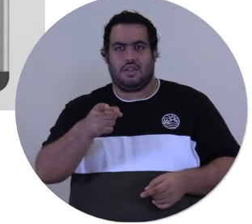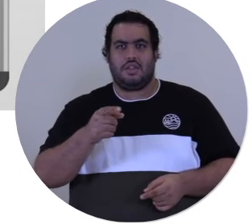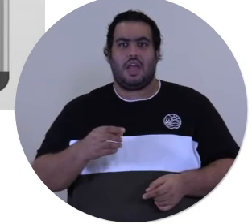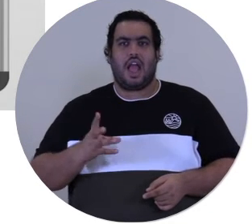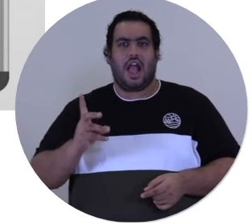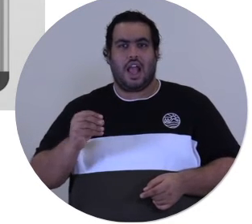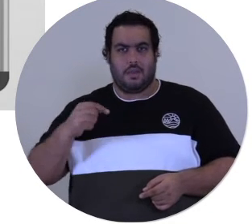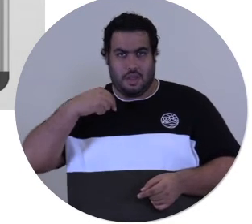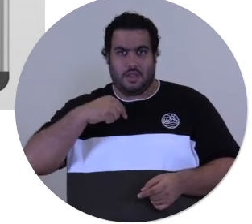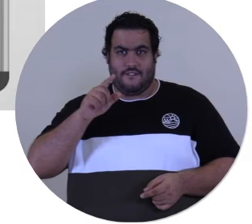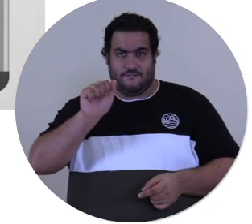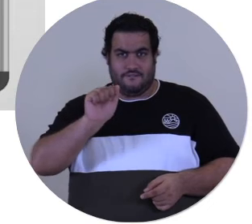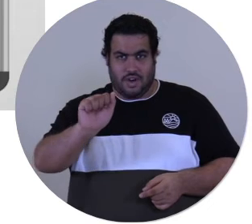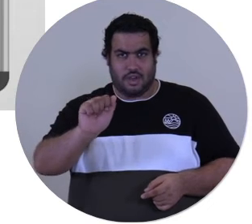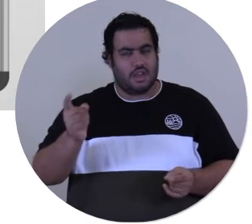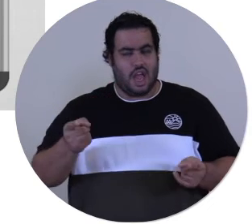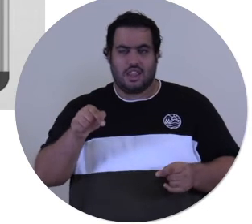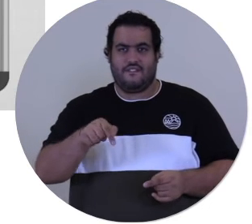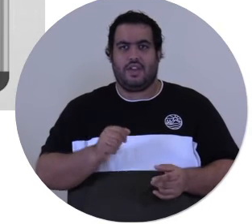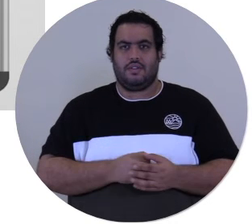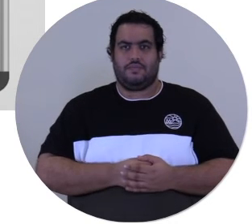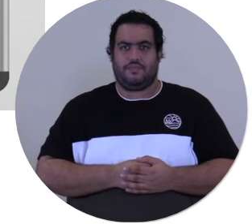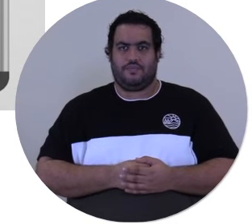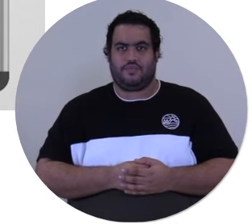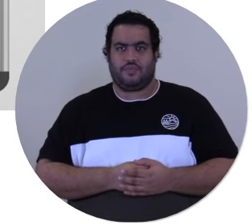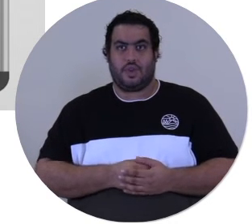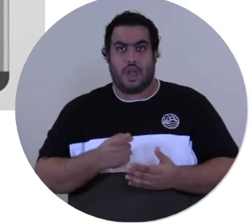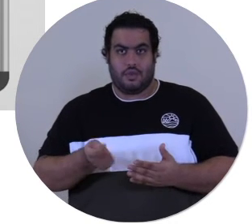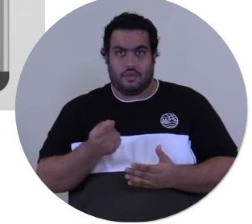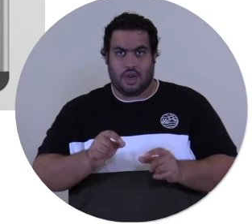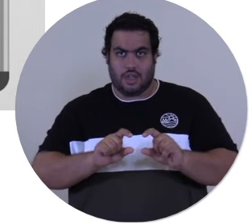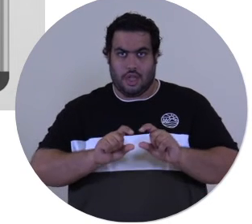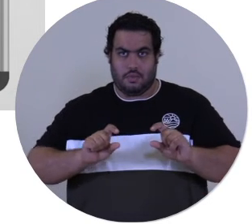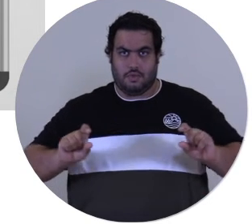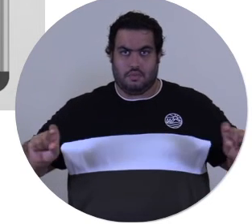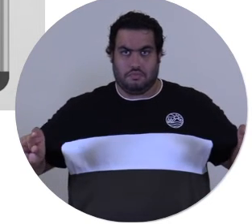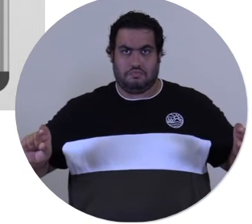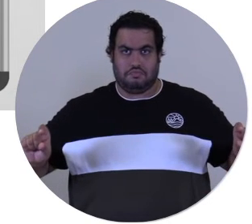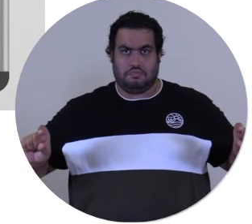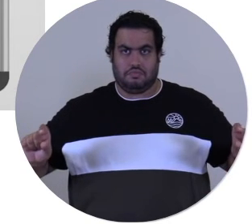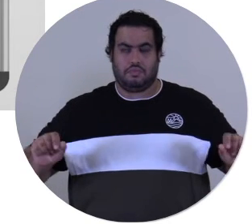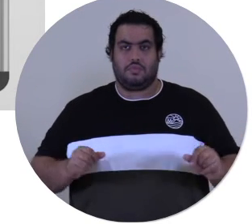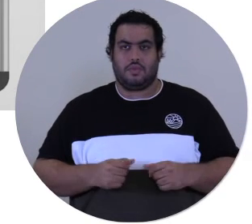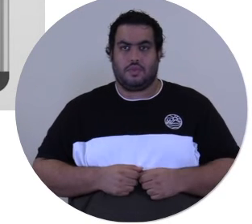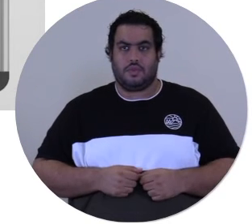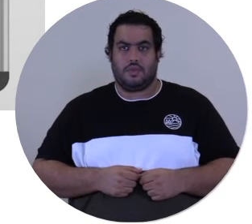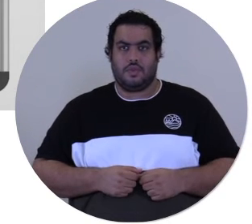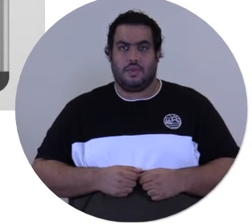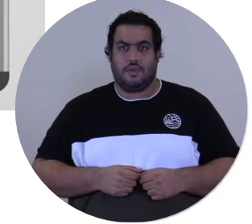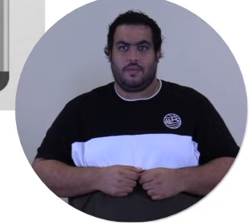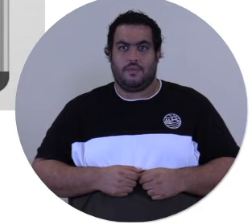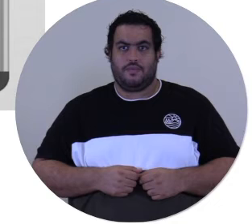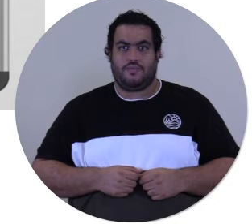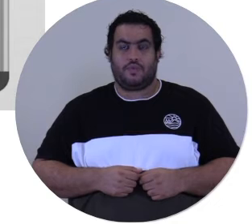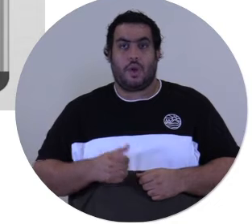the textbook information. Write full, meaningful sentences and provide at